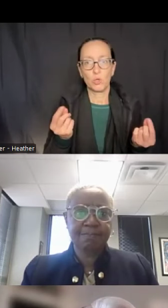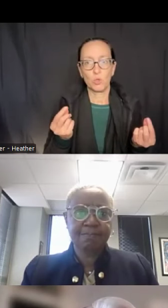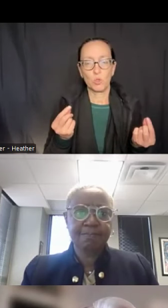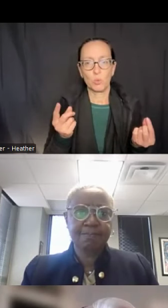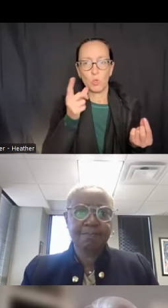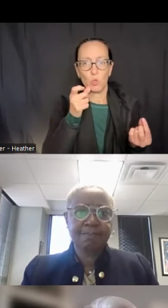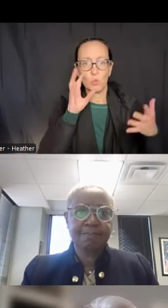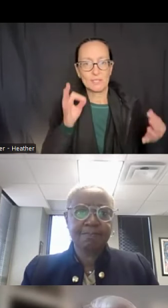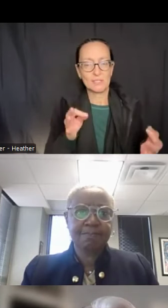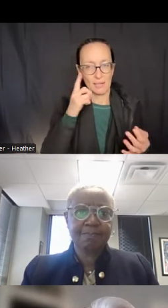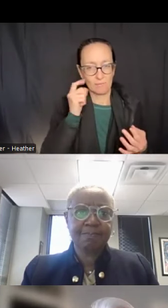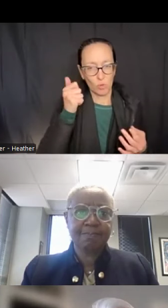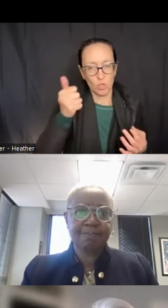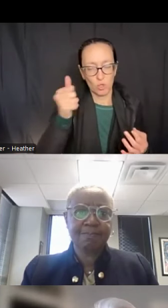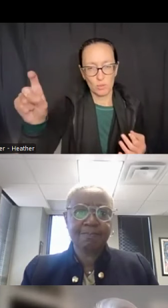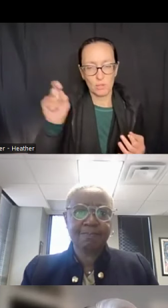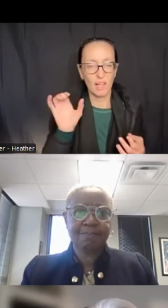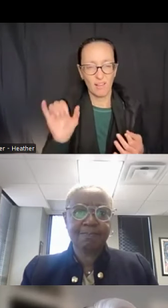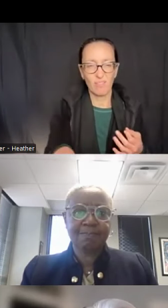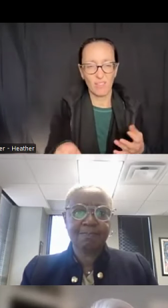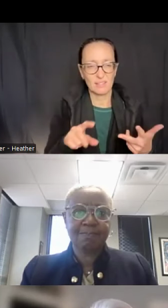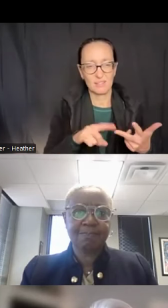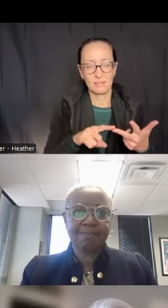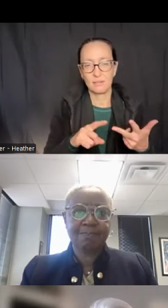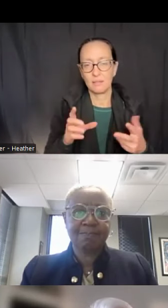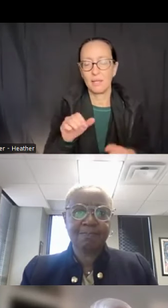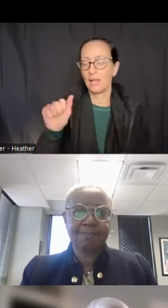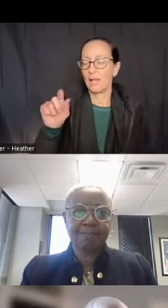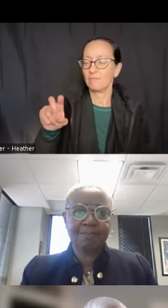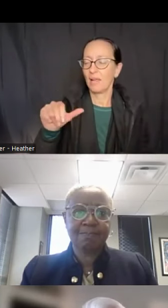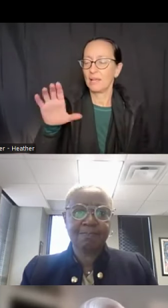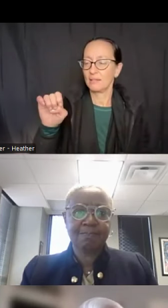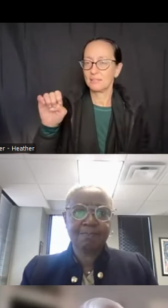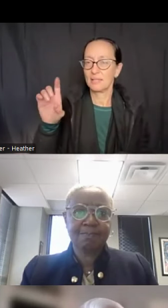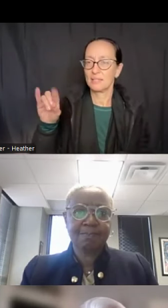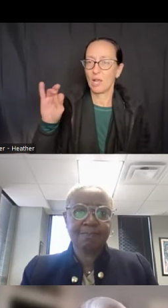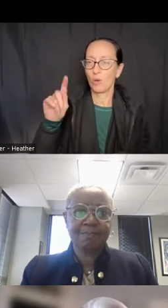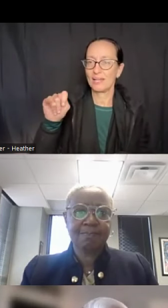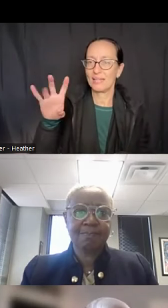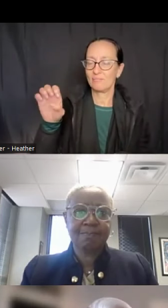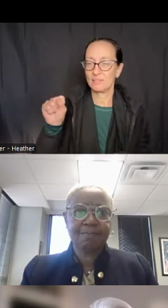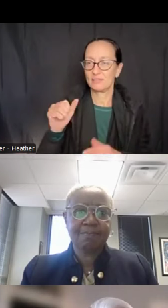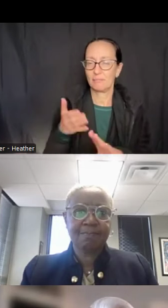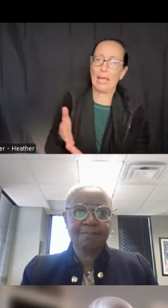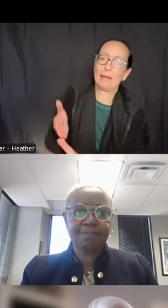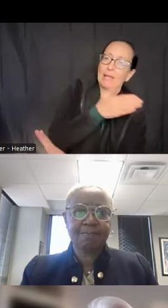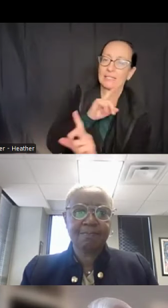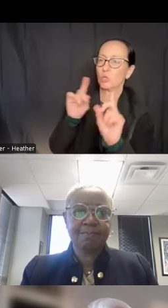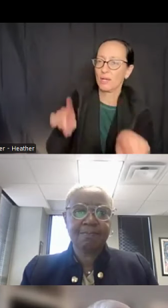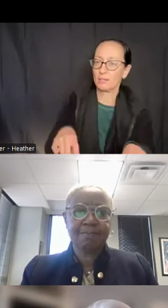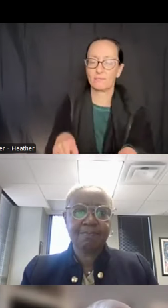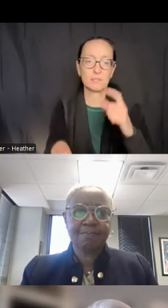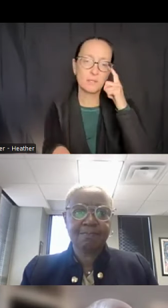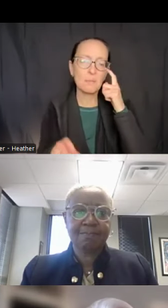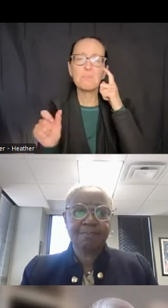those decisions on your behalf? So that's why they're called advance directives. There are other documents, though, that are like